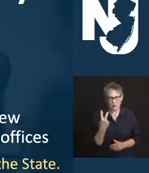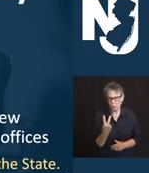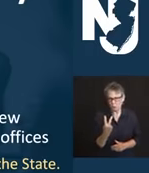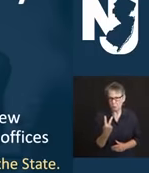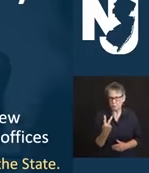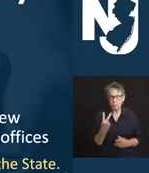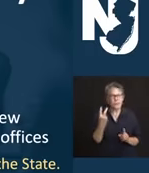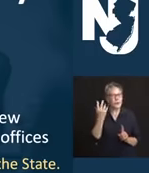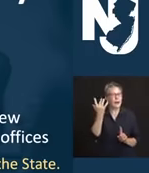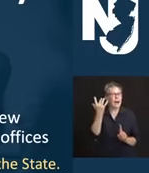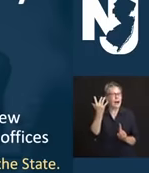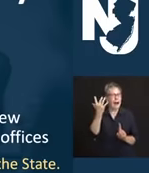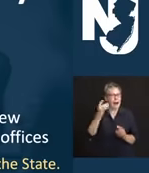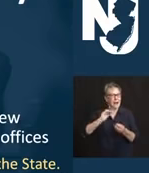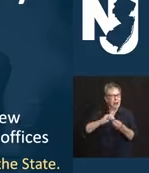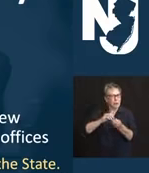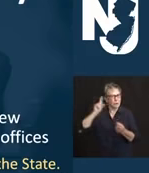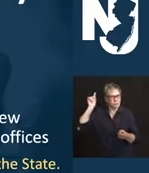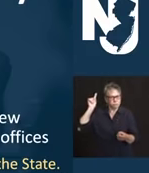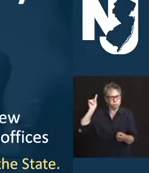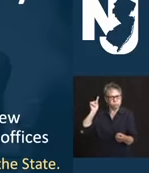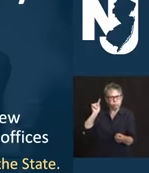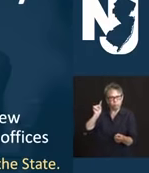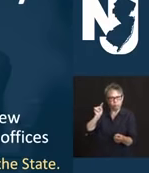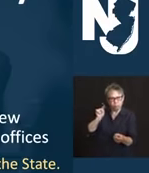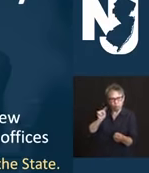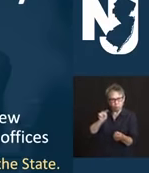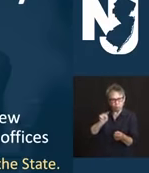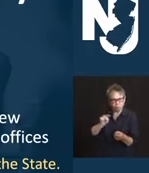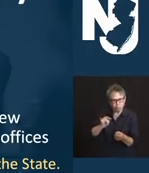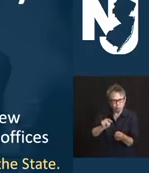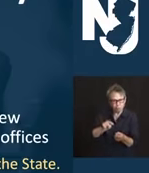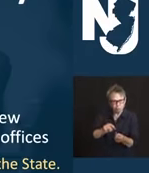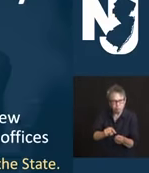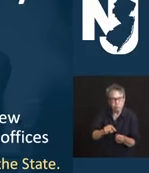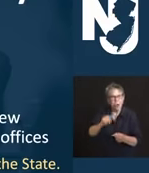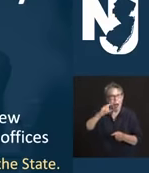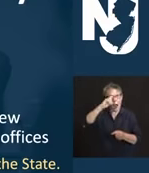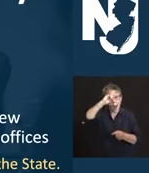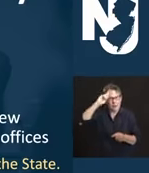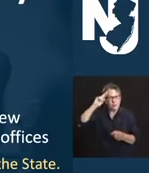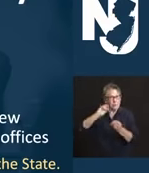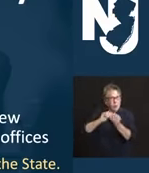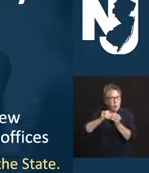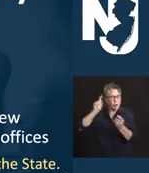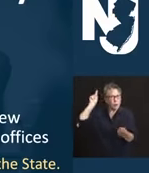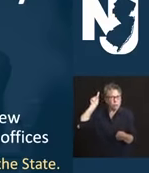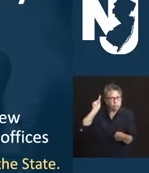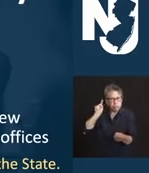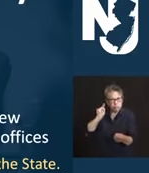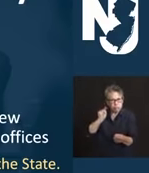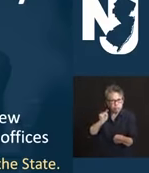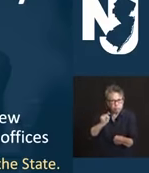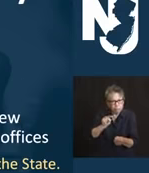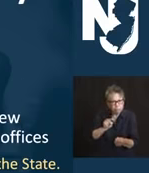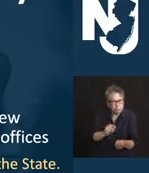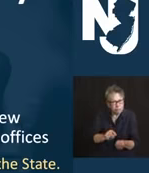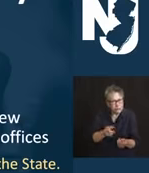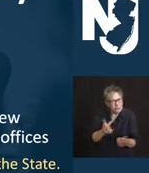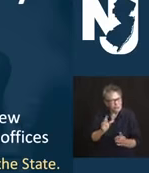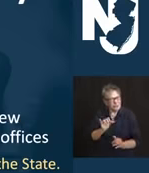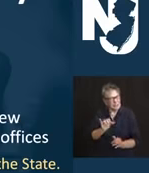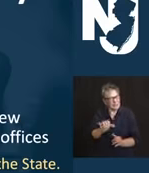hospital numbers, particularly new hospitalizations, and increasing healthcare system capacity tell us that we are in a